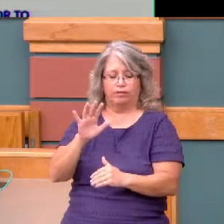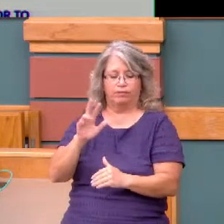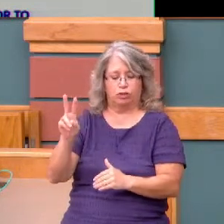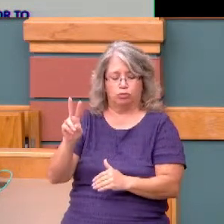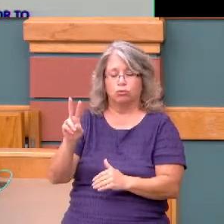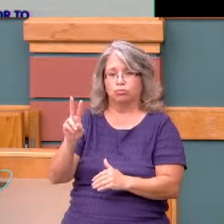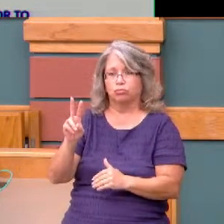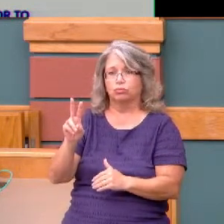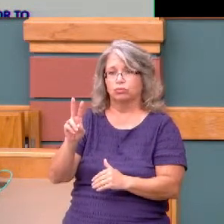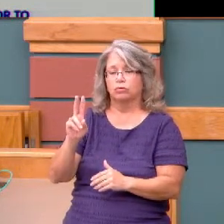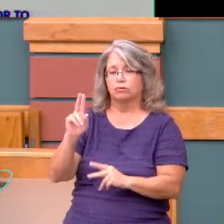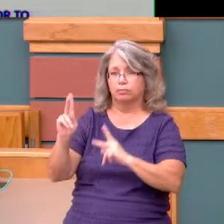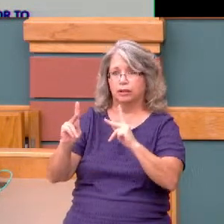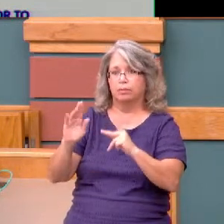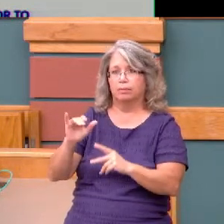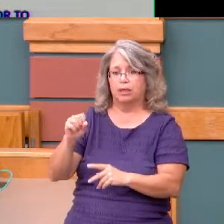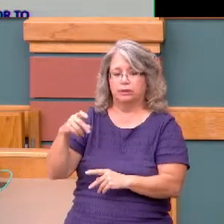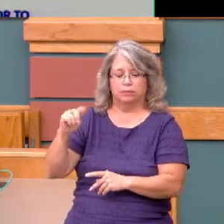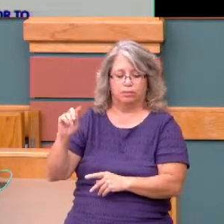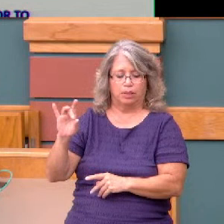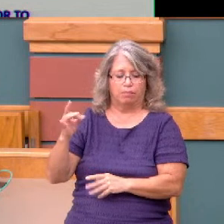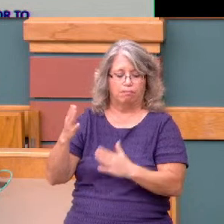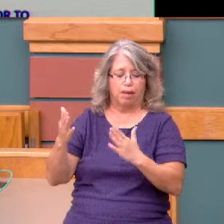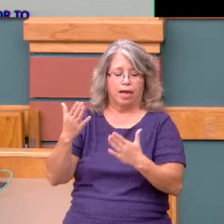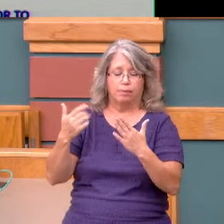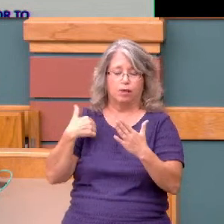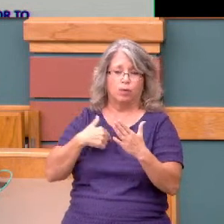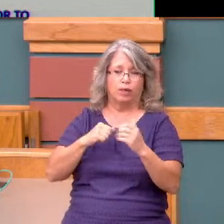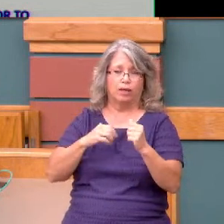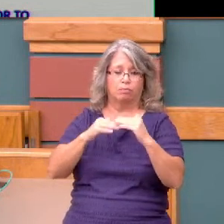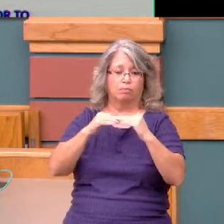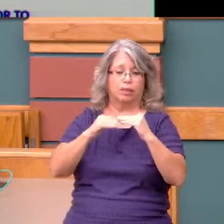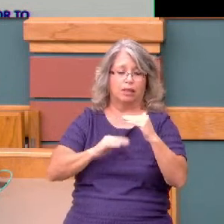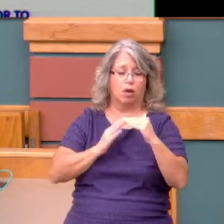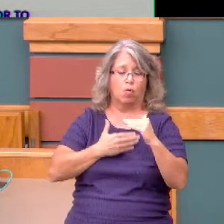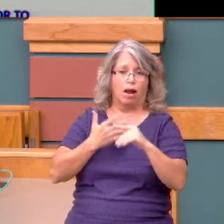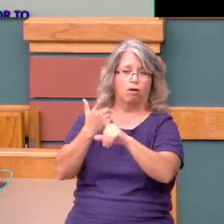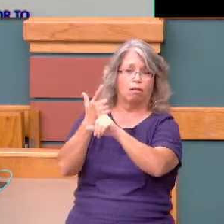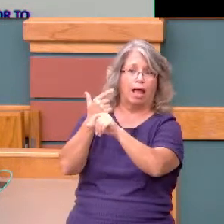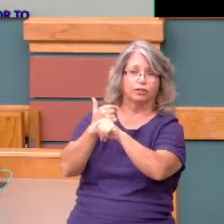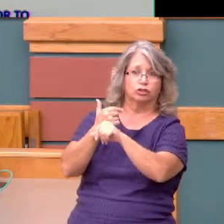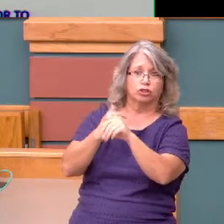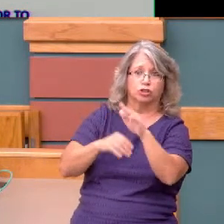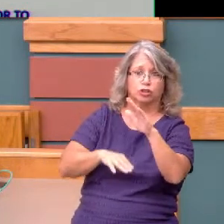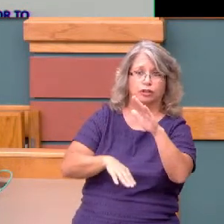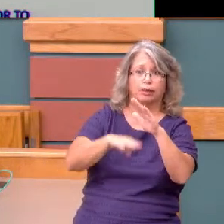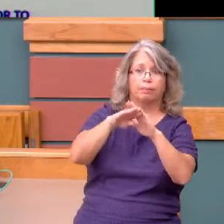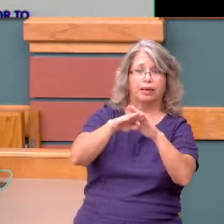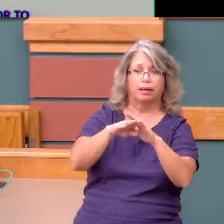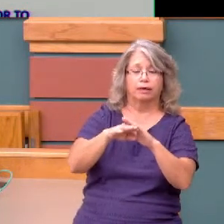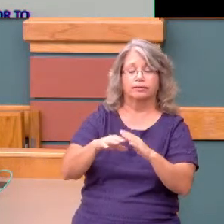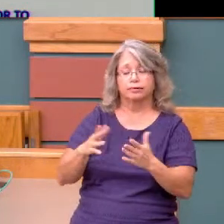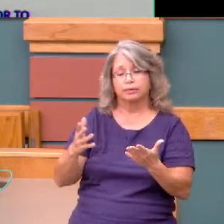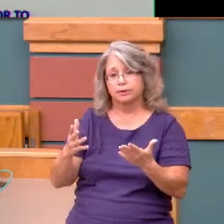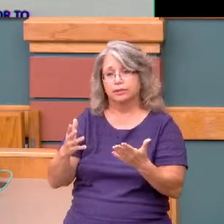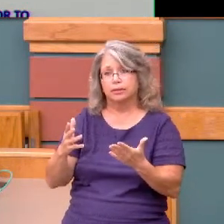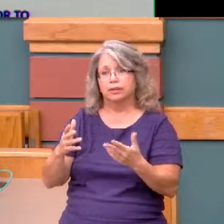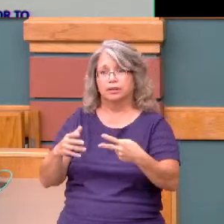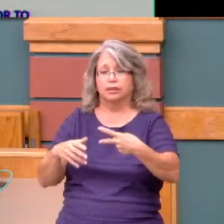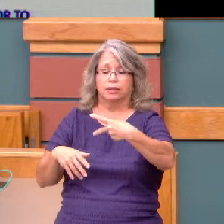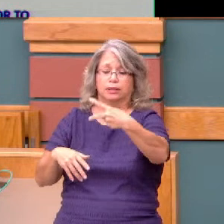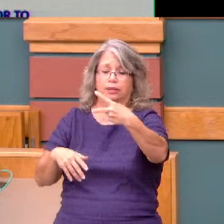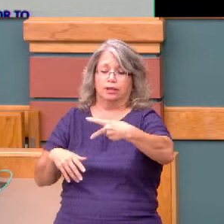peak that we saw last July. And that peak would be predicted to be sooner on September 8th. So these are kind